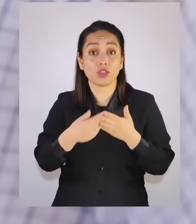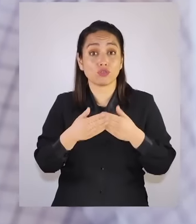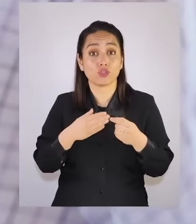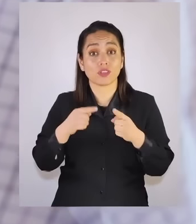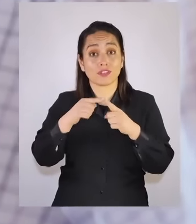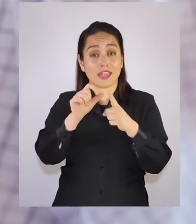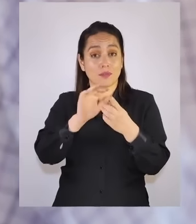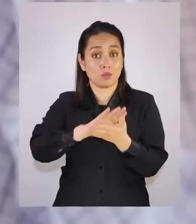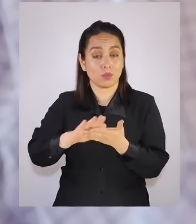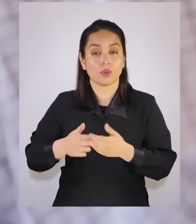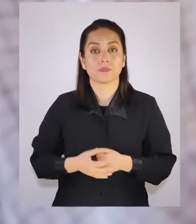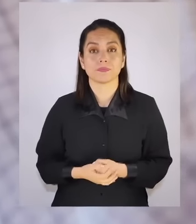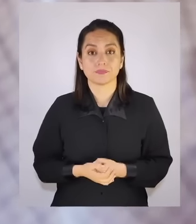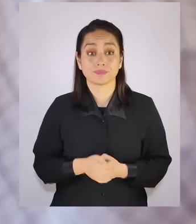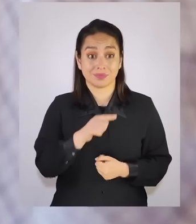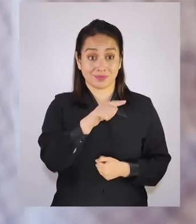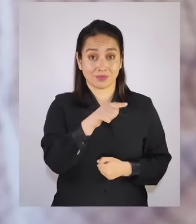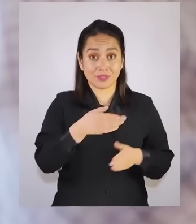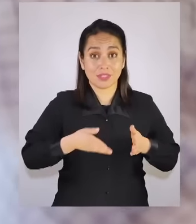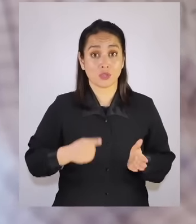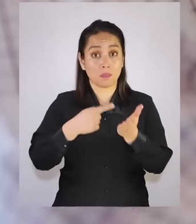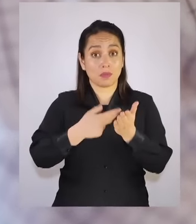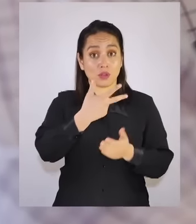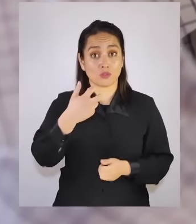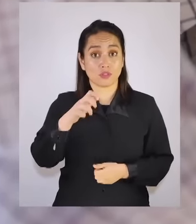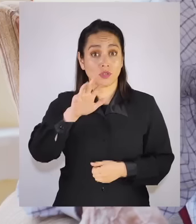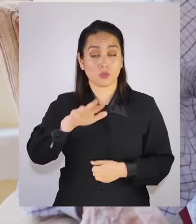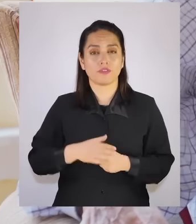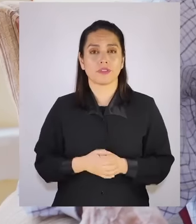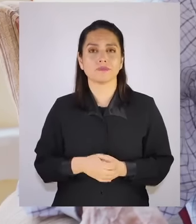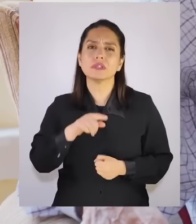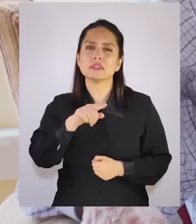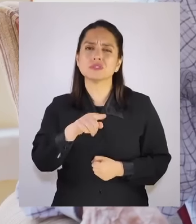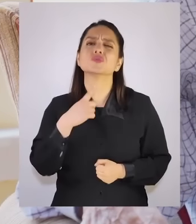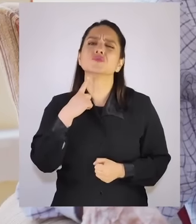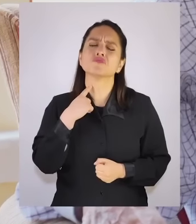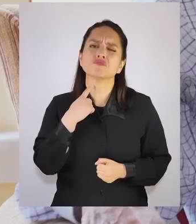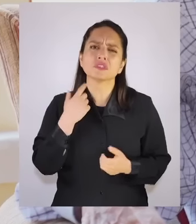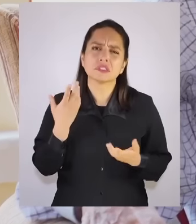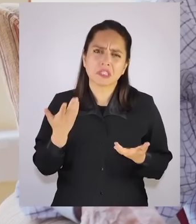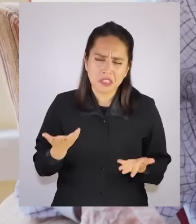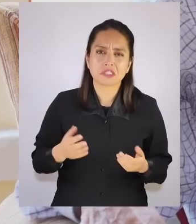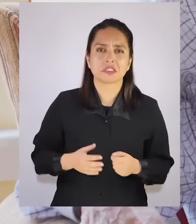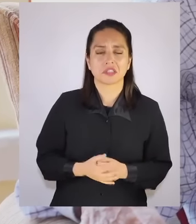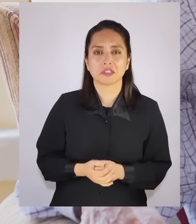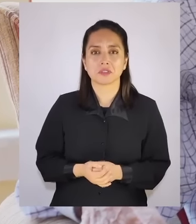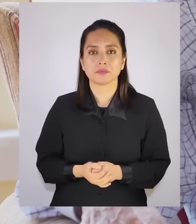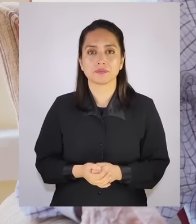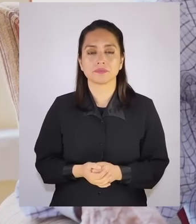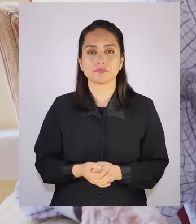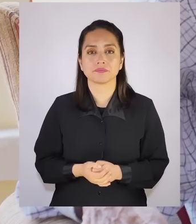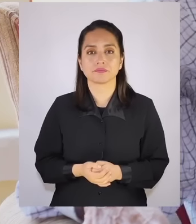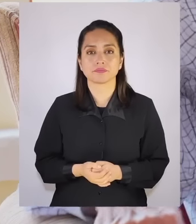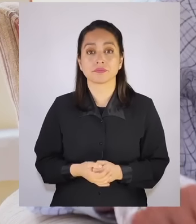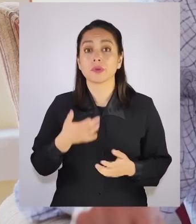Edimburgo. John Moat was born in 1809, which is particularly interesting